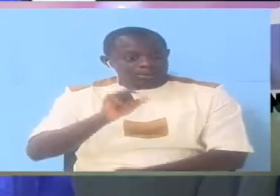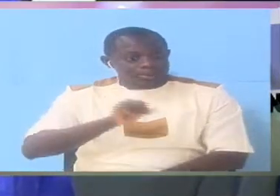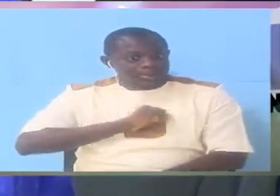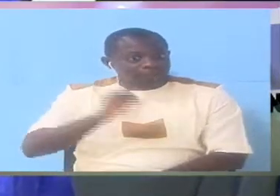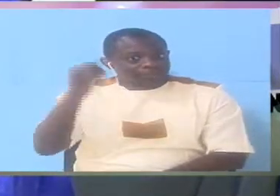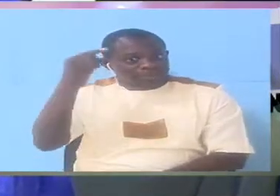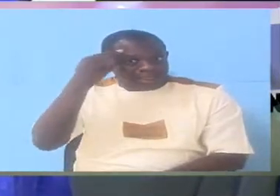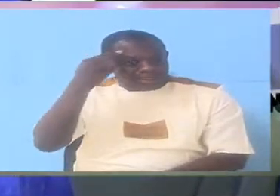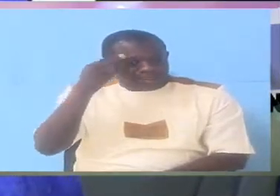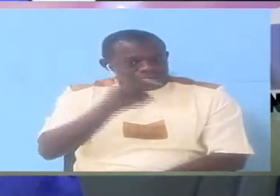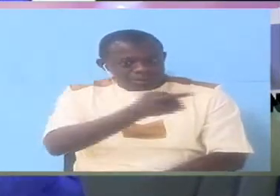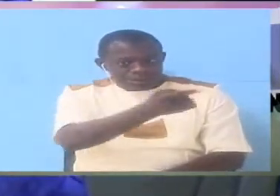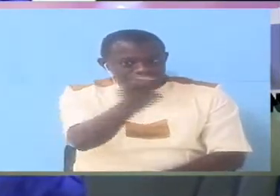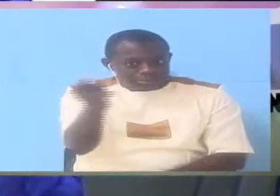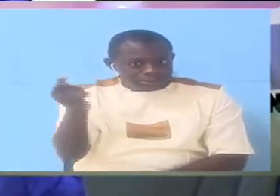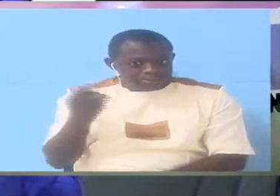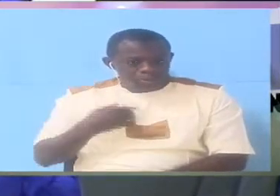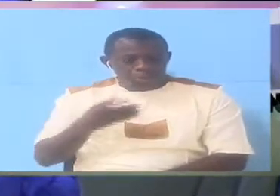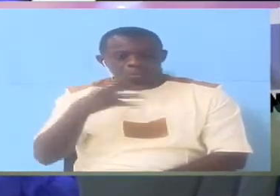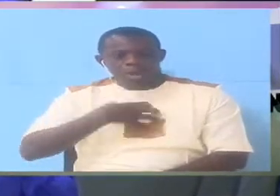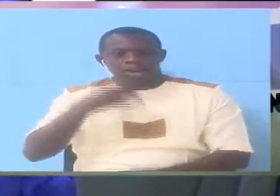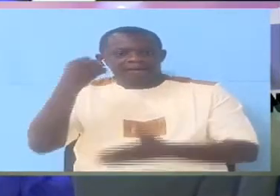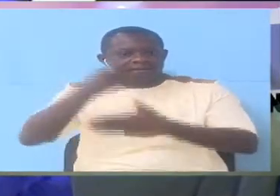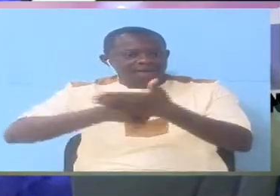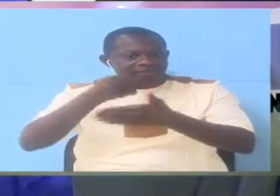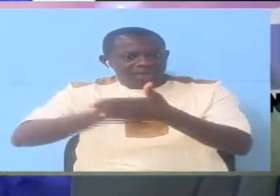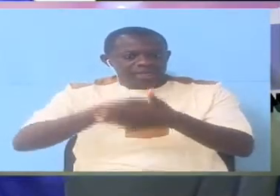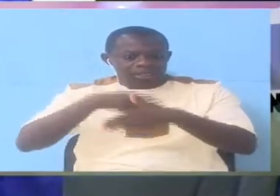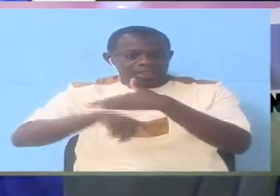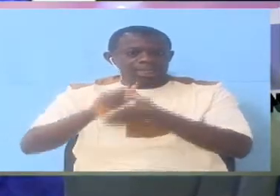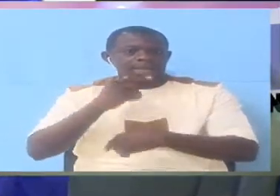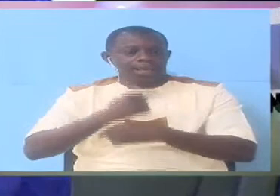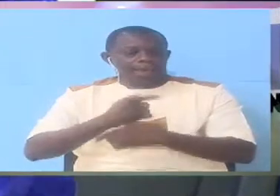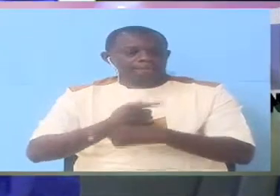all that they had in their mind was that these people were mercenaries.